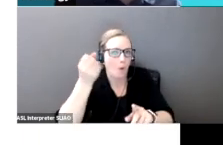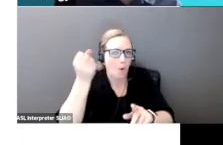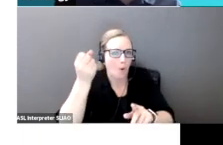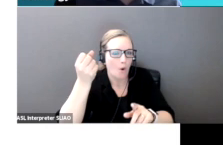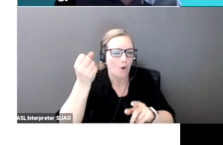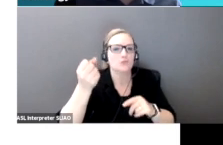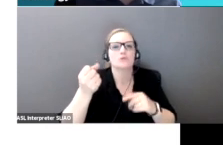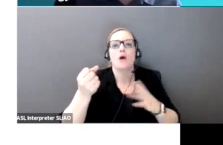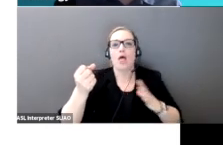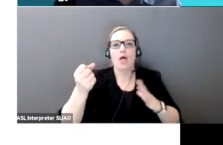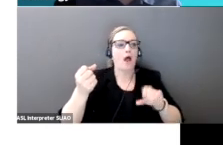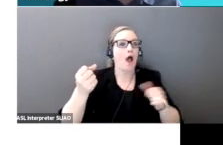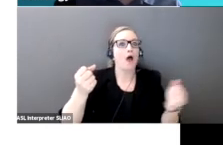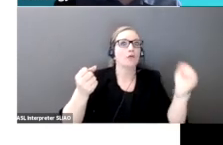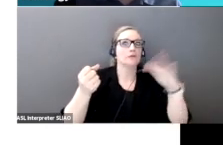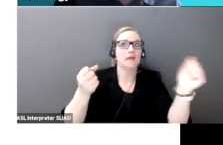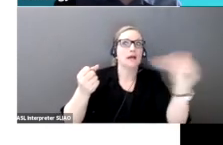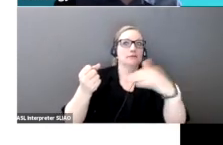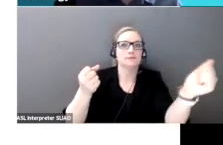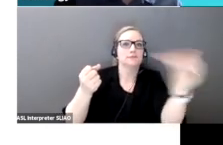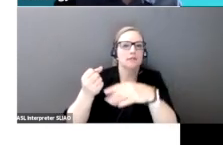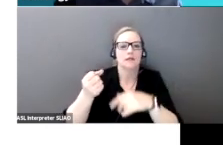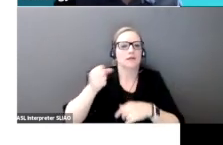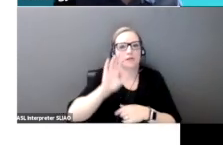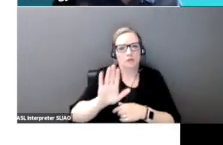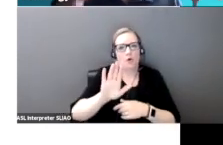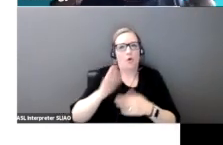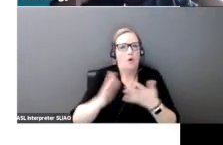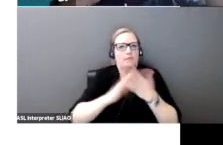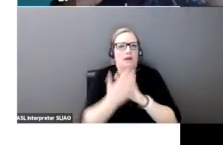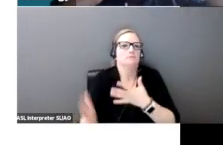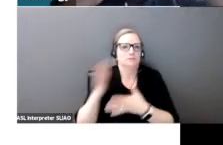can be a very important aspect.